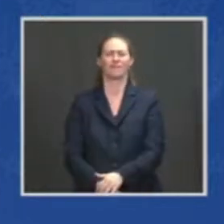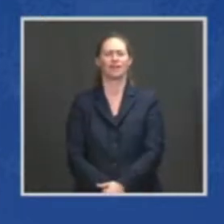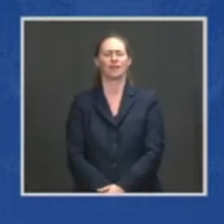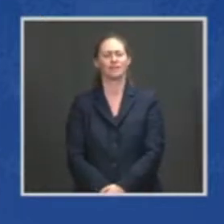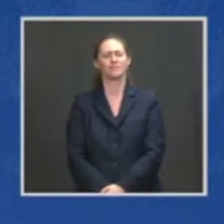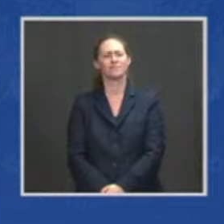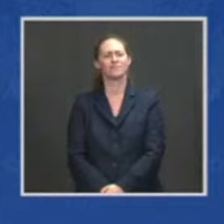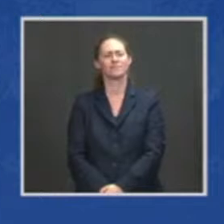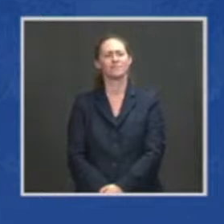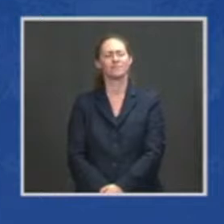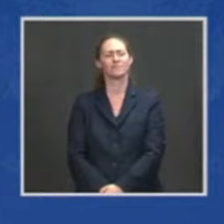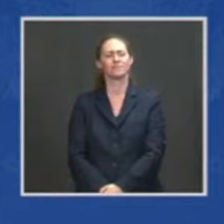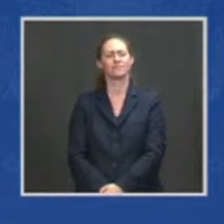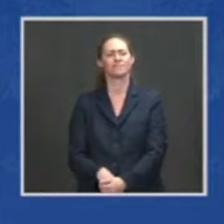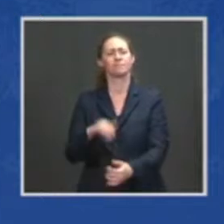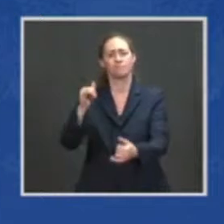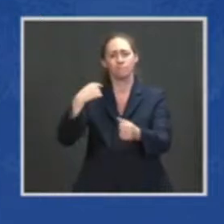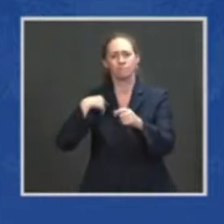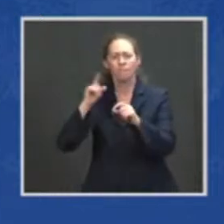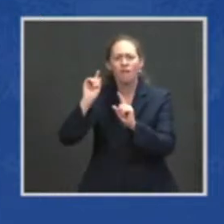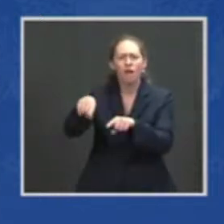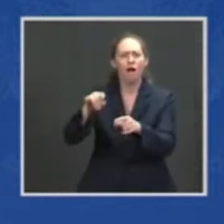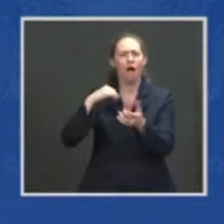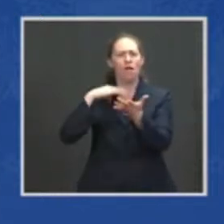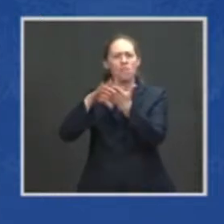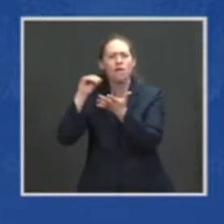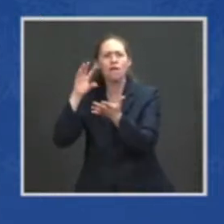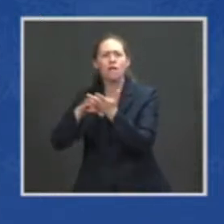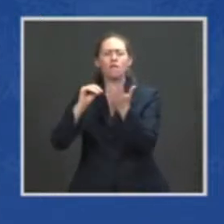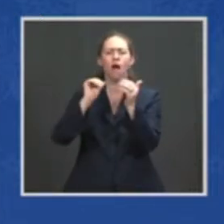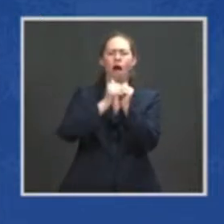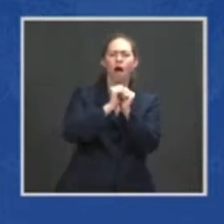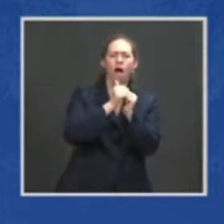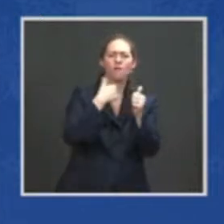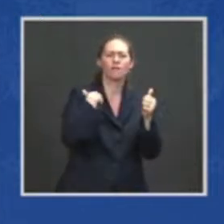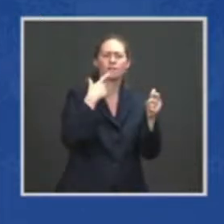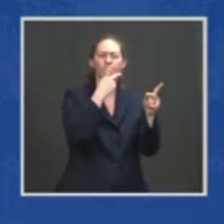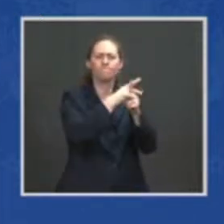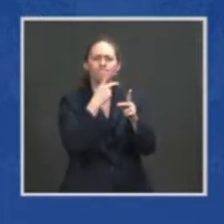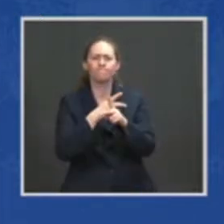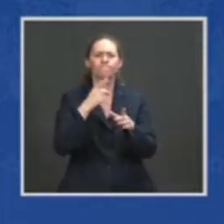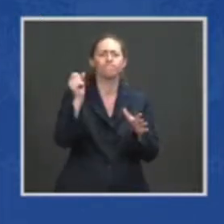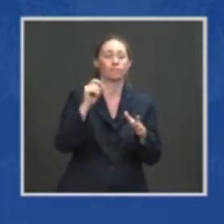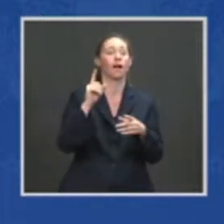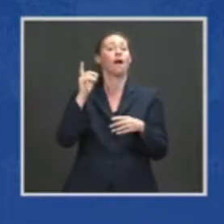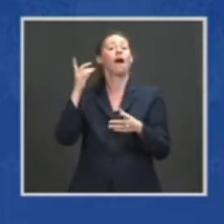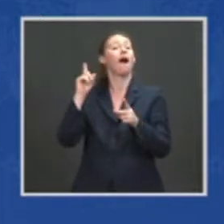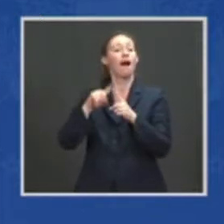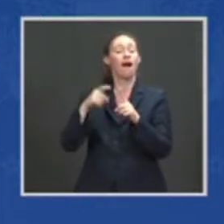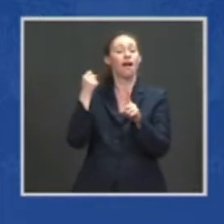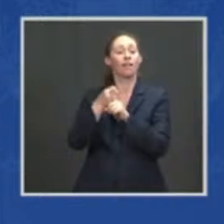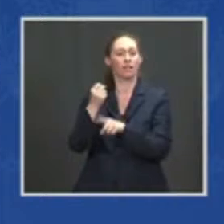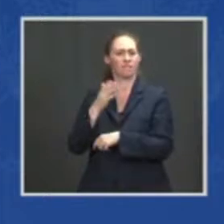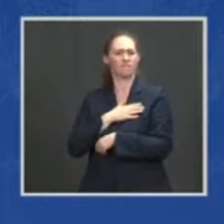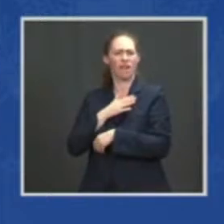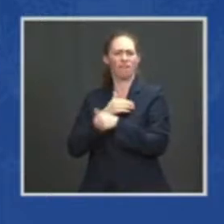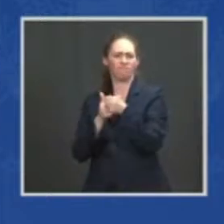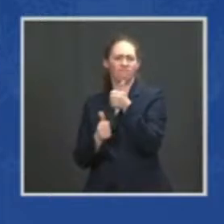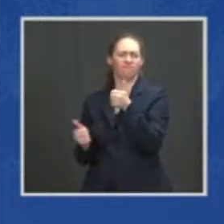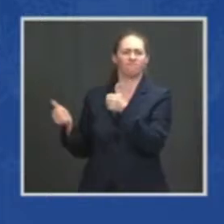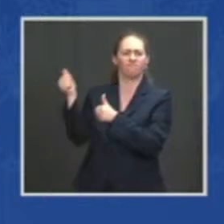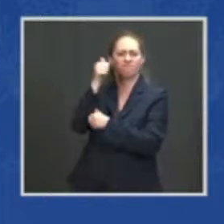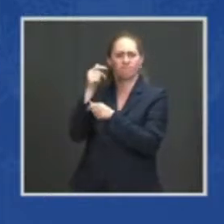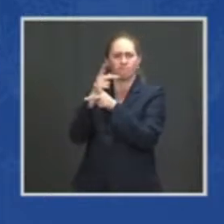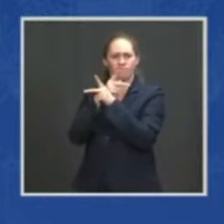taught myself to operate them until my plant manager took notice and decided that he saw that I was